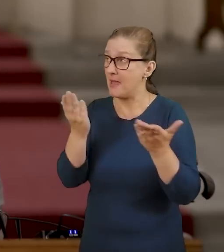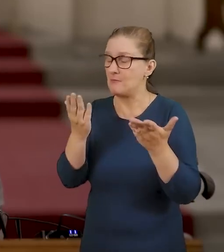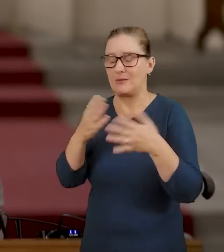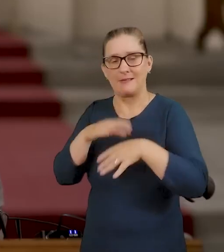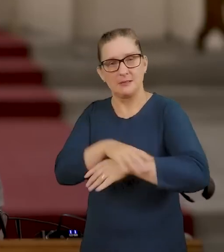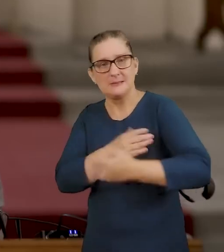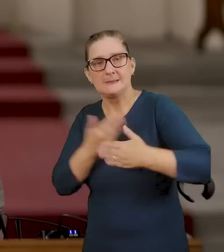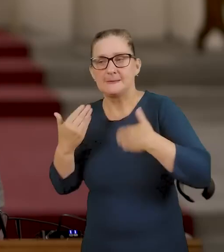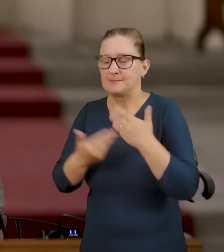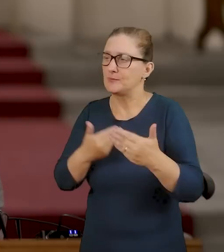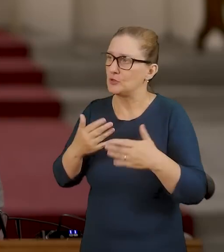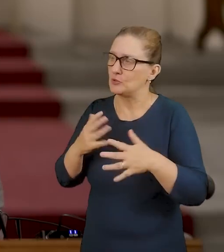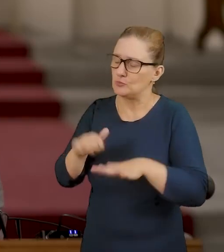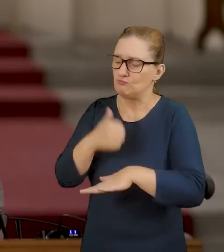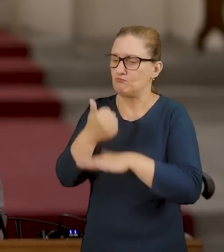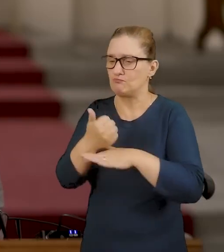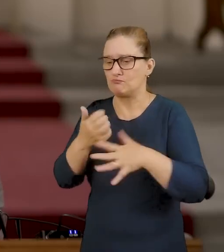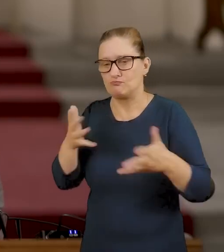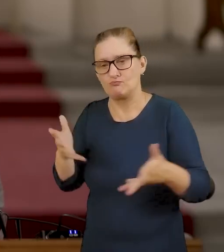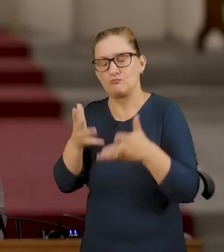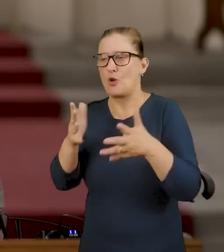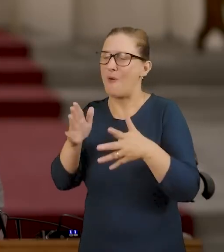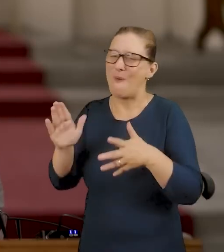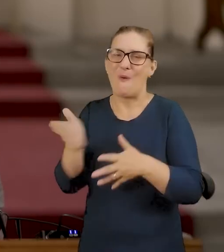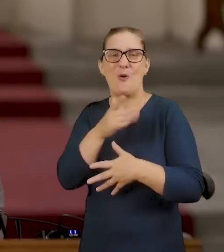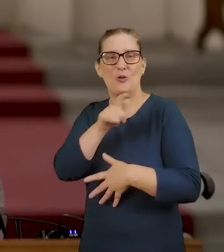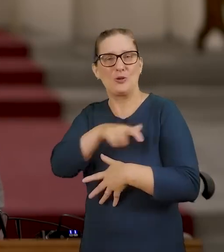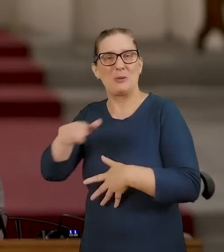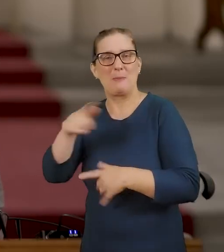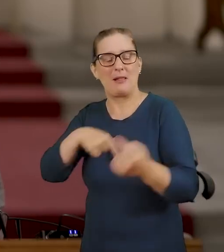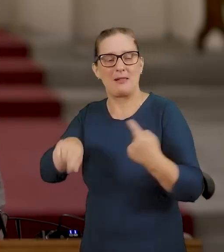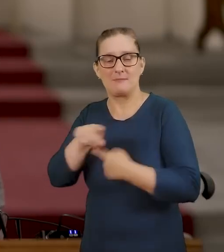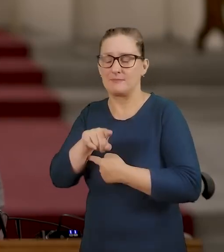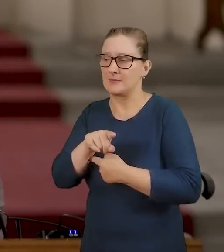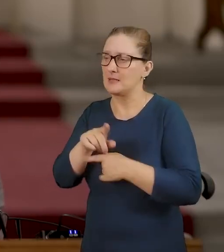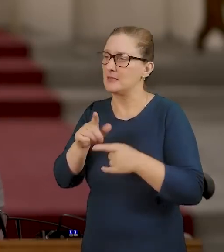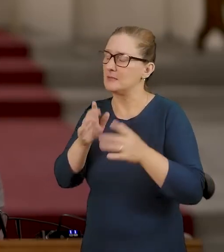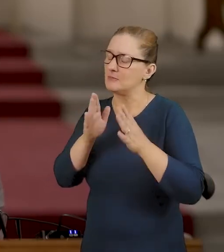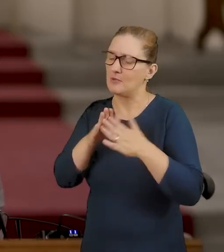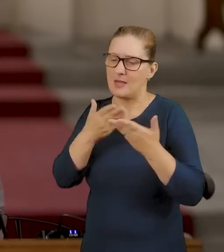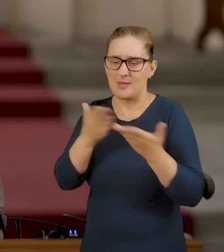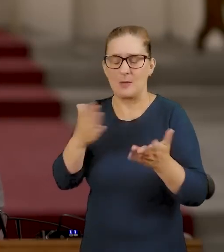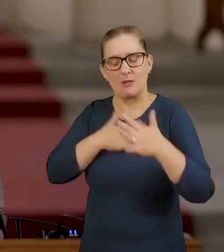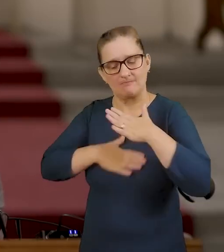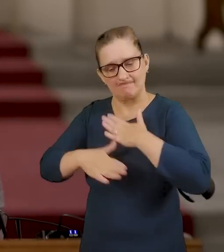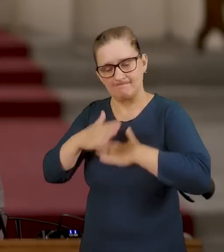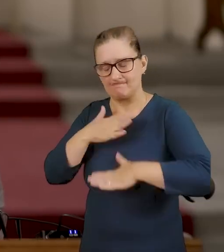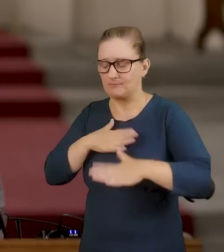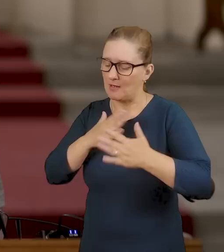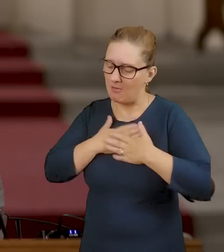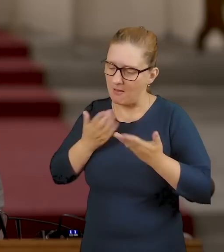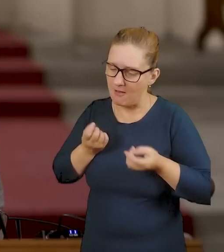with perseverance in their efforts to establish and promote the welfare of all humanity. We ask that they may carry out their role with